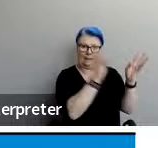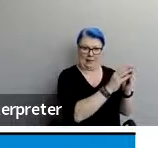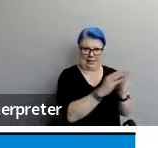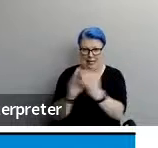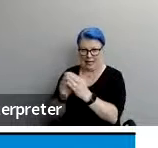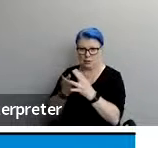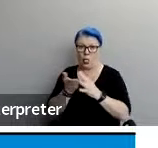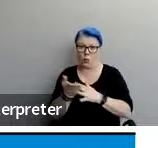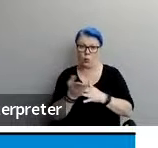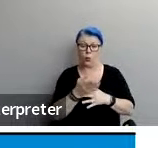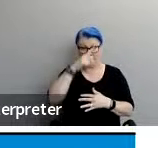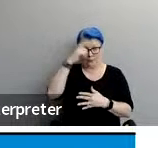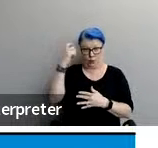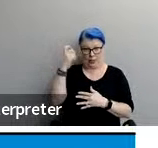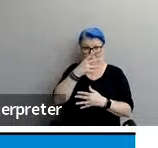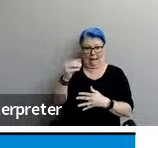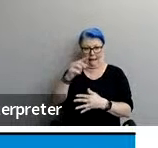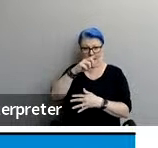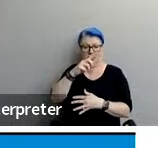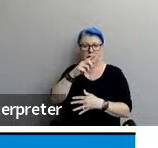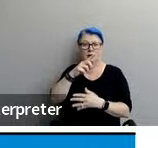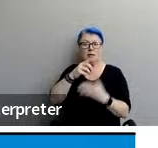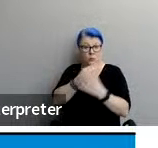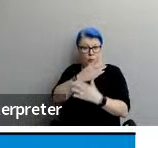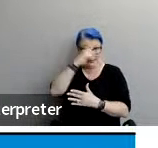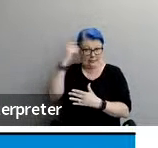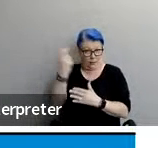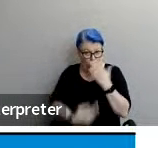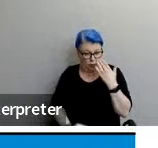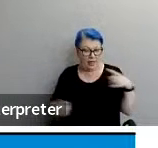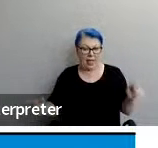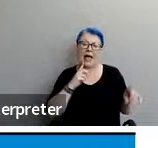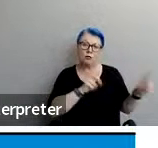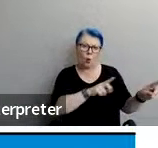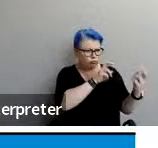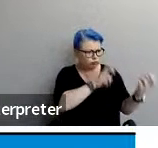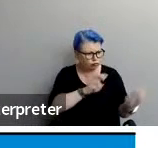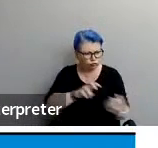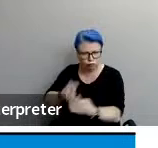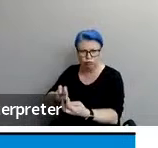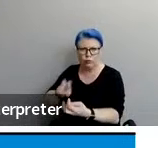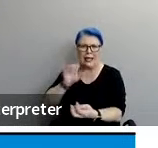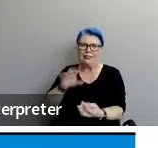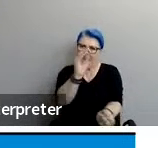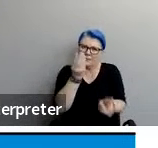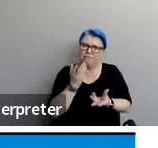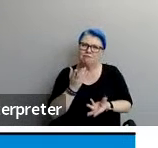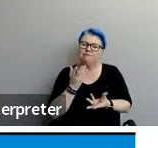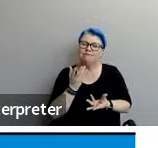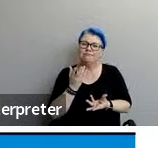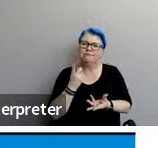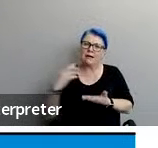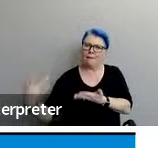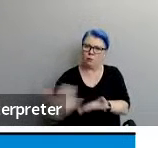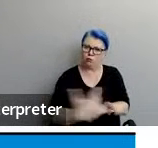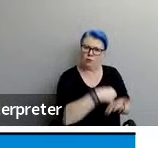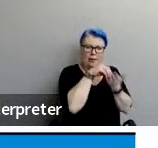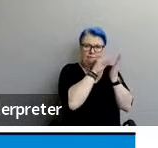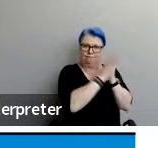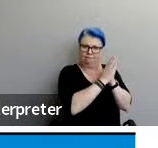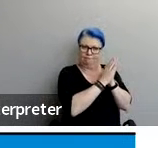spring and summer and to work through those tools, capturing that data of the types of programs they have to support our